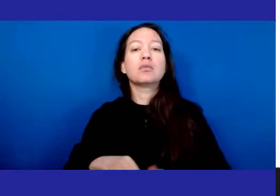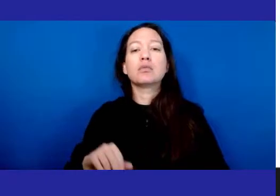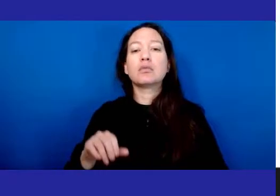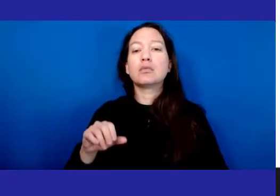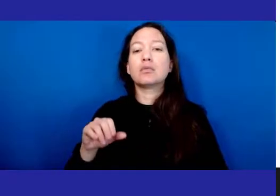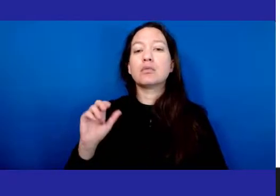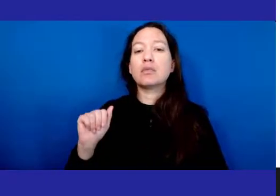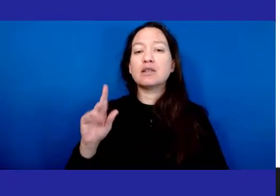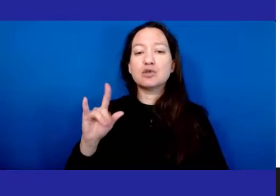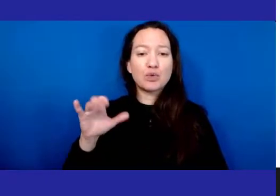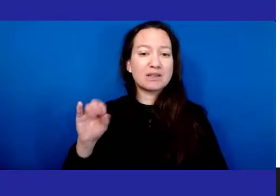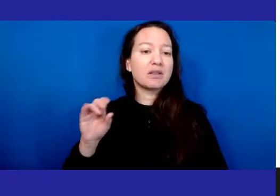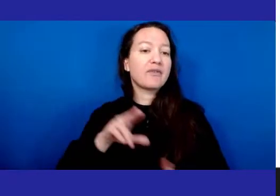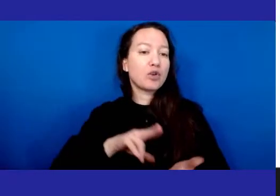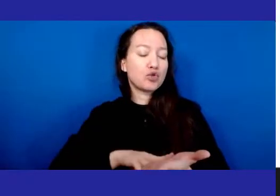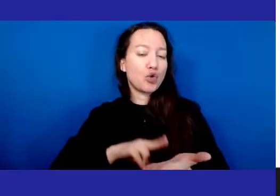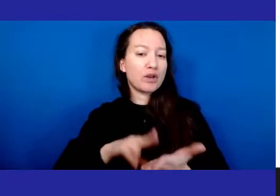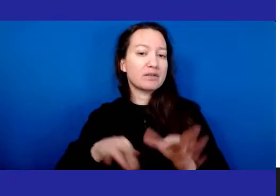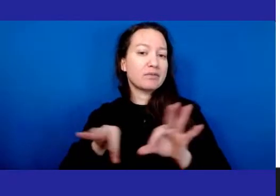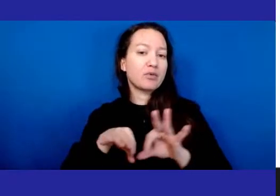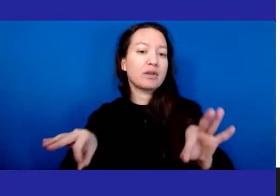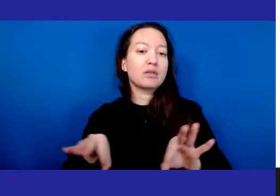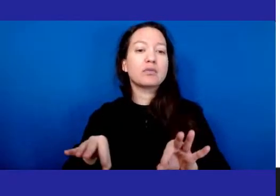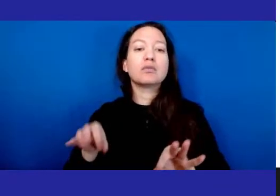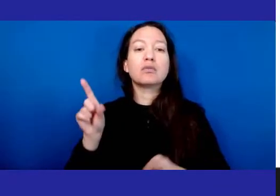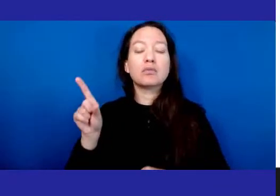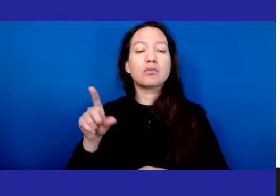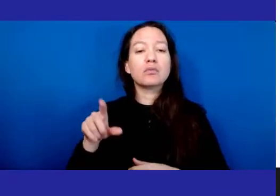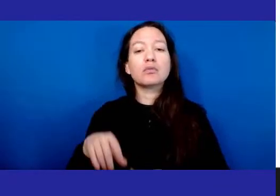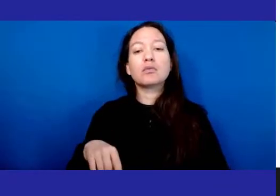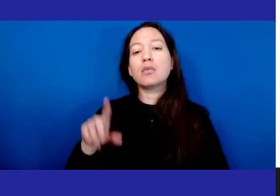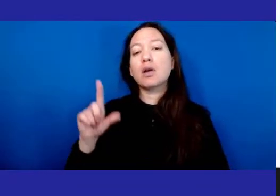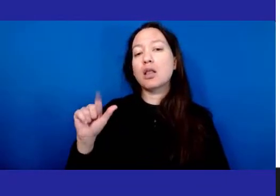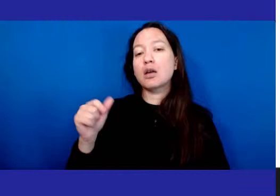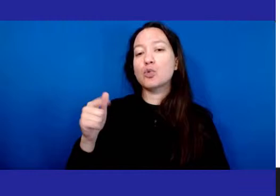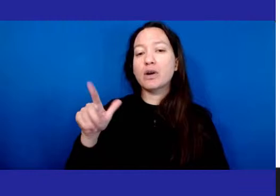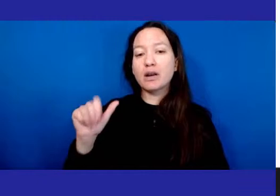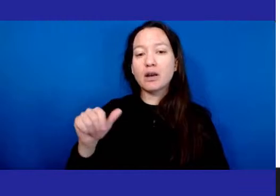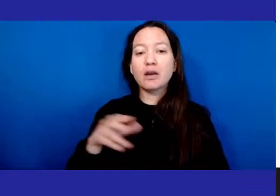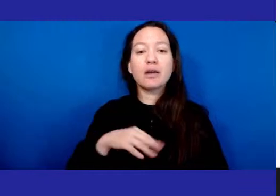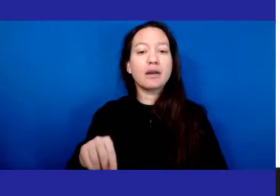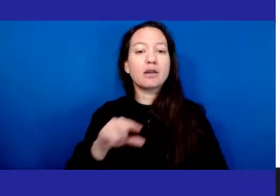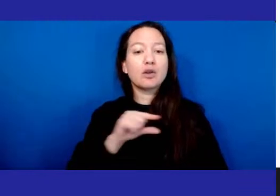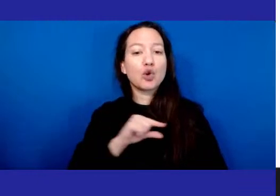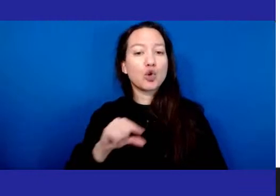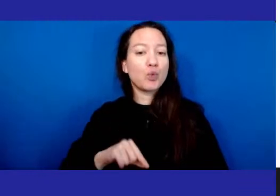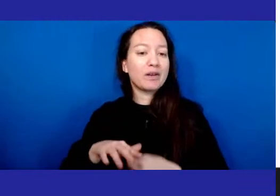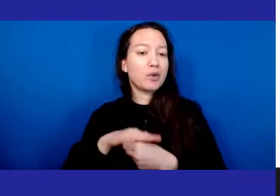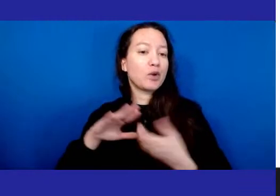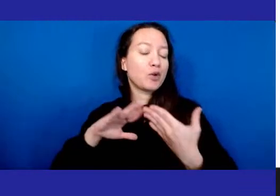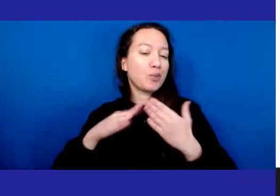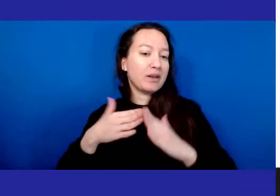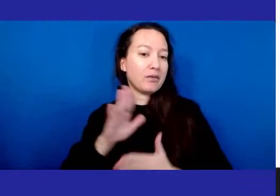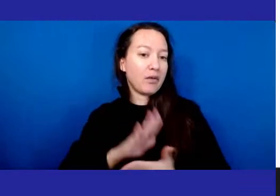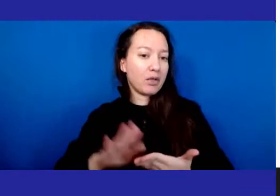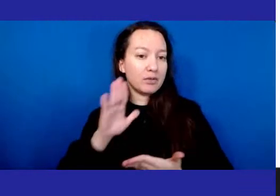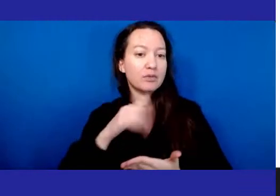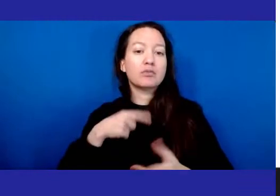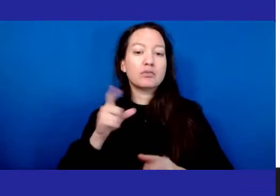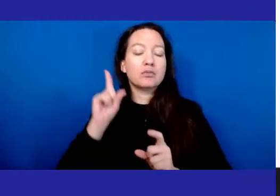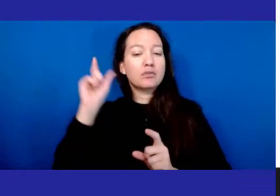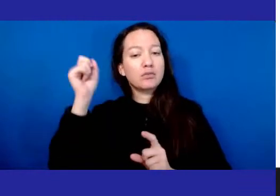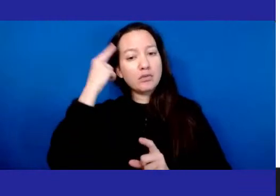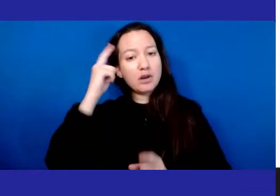associates in nursing degree at LaGuardia and Queensborough Community College. This is a grant that we received from Sloan